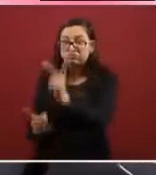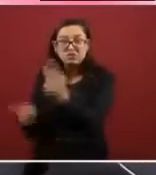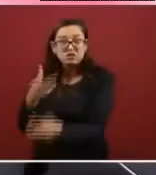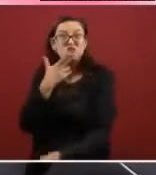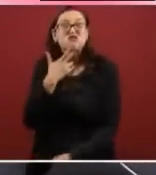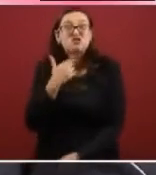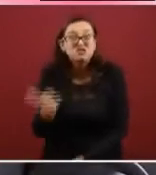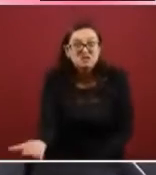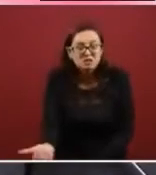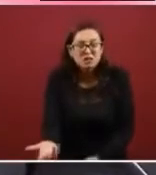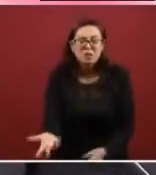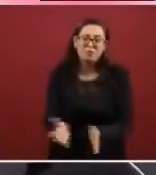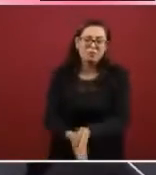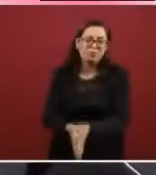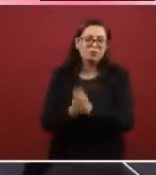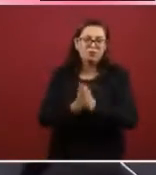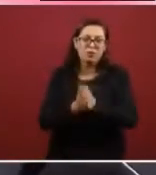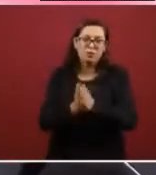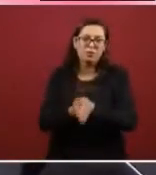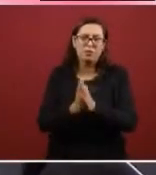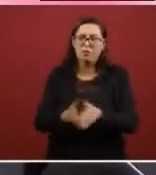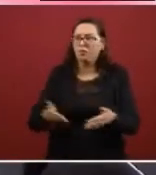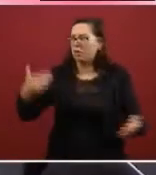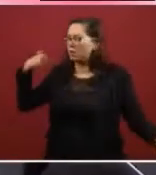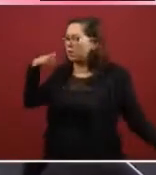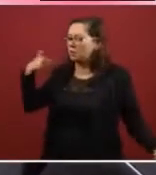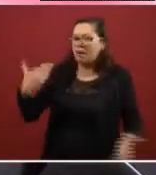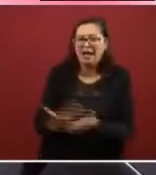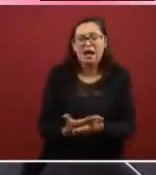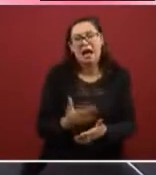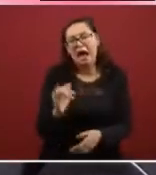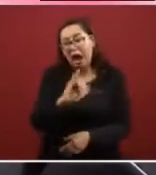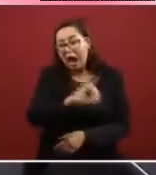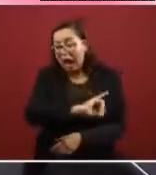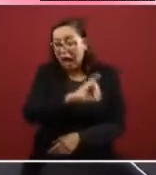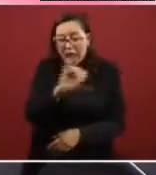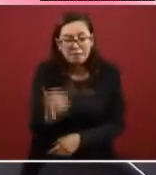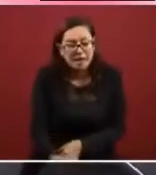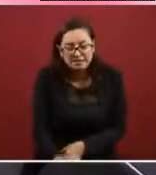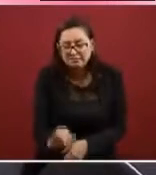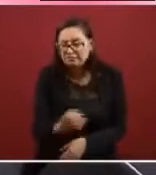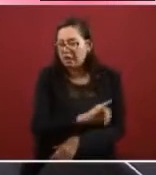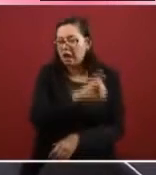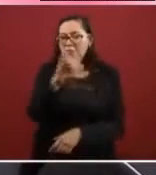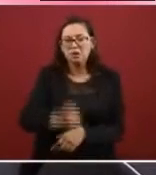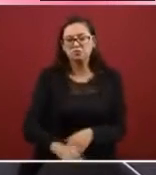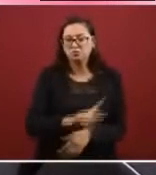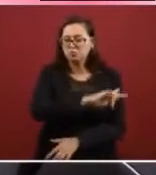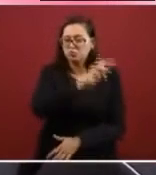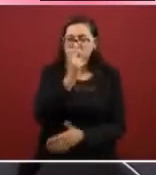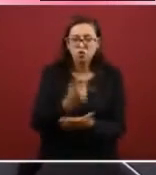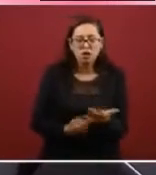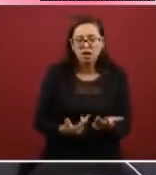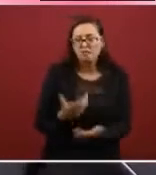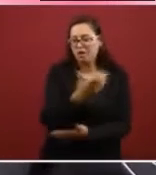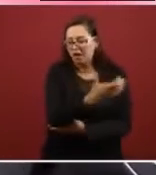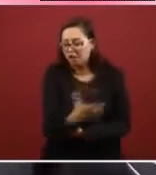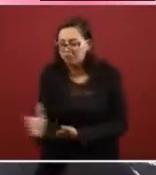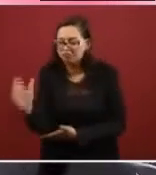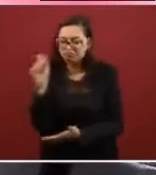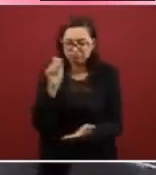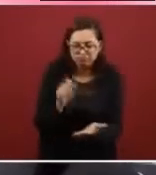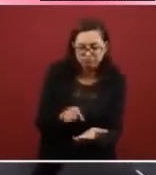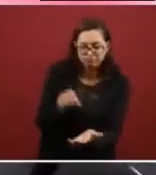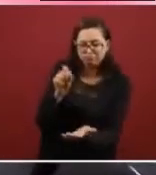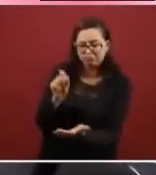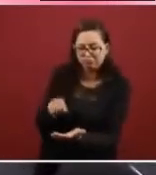in the history of this country, had they done a program como Sembrando Vida, like Planting Life. Sembrar